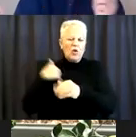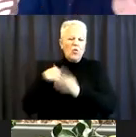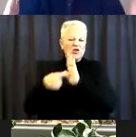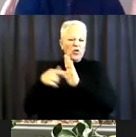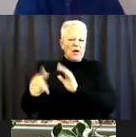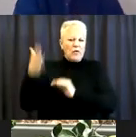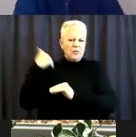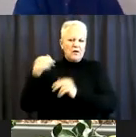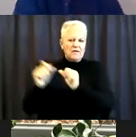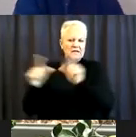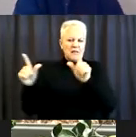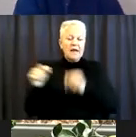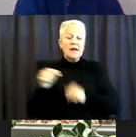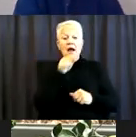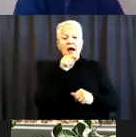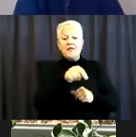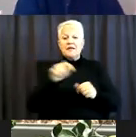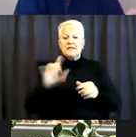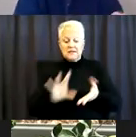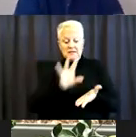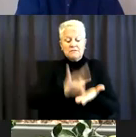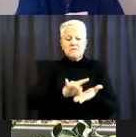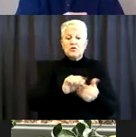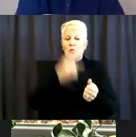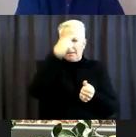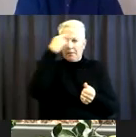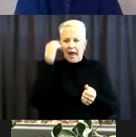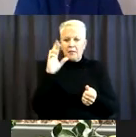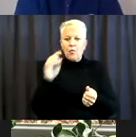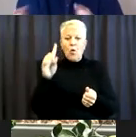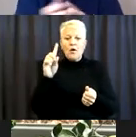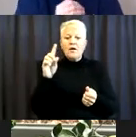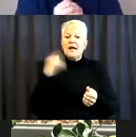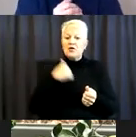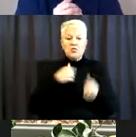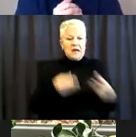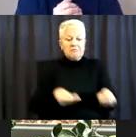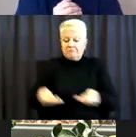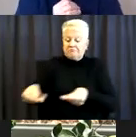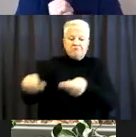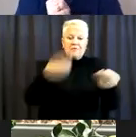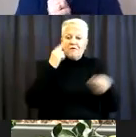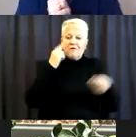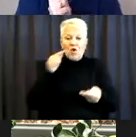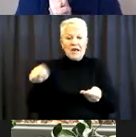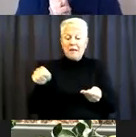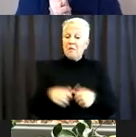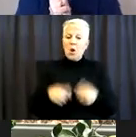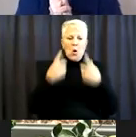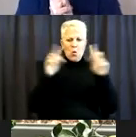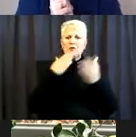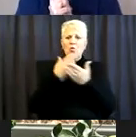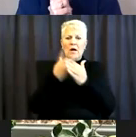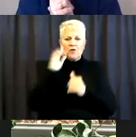slide. All of this is mounted on a blackboard, and it can be carried around totally for him. And it worked real well in the home